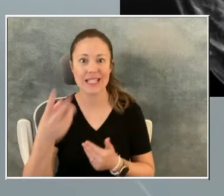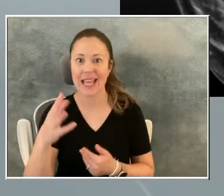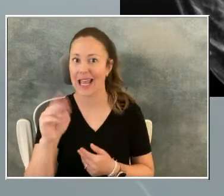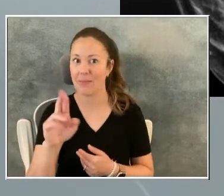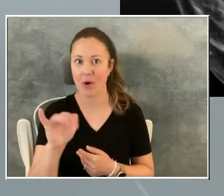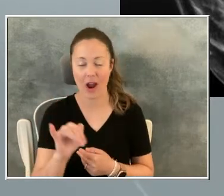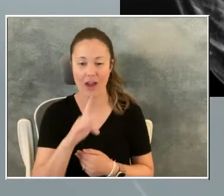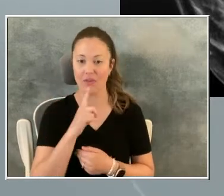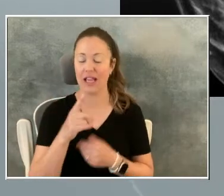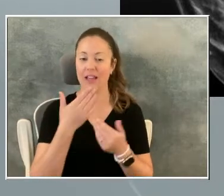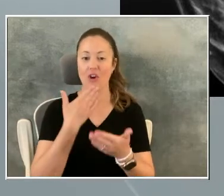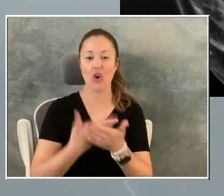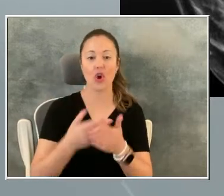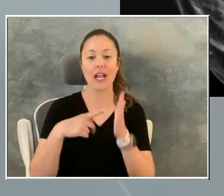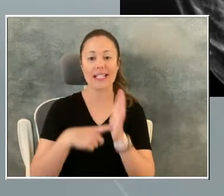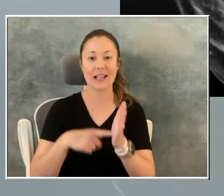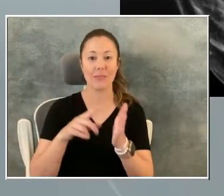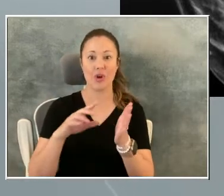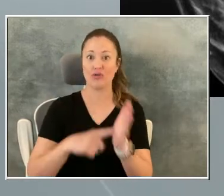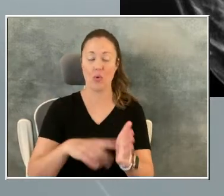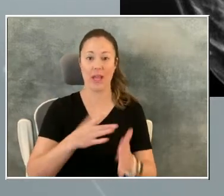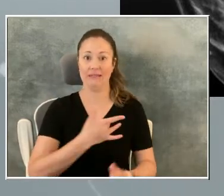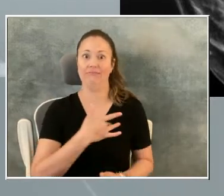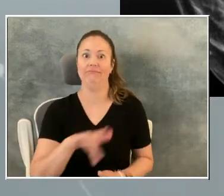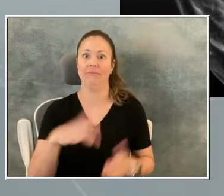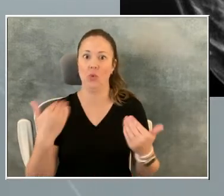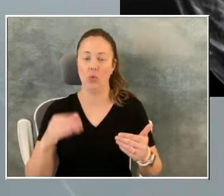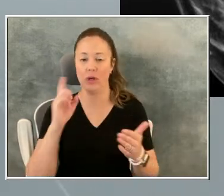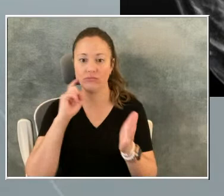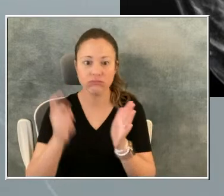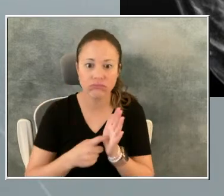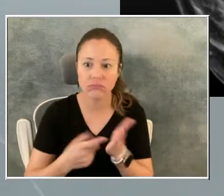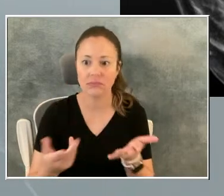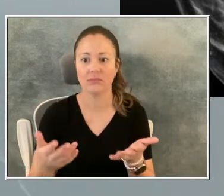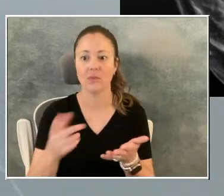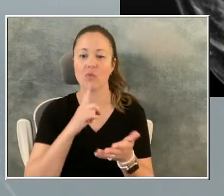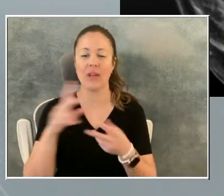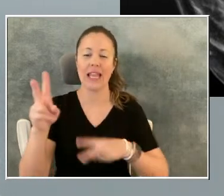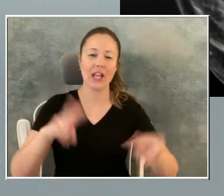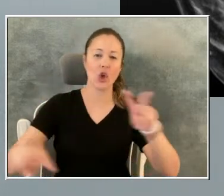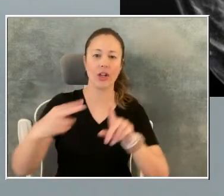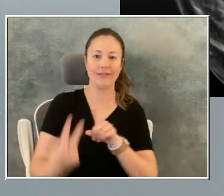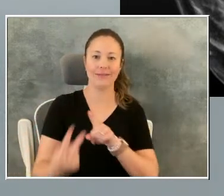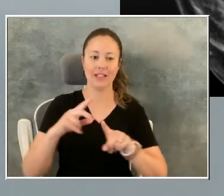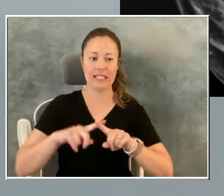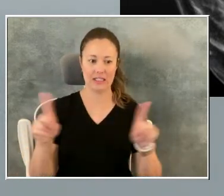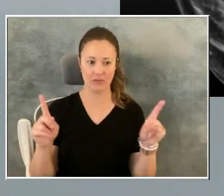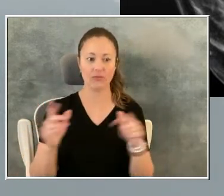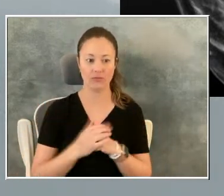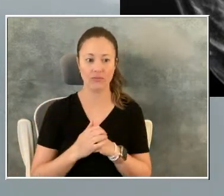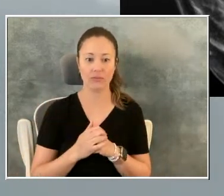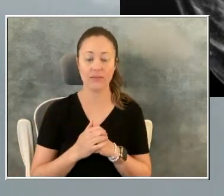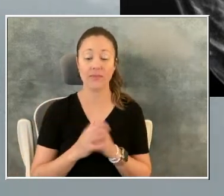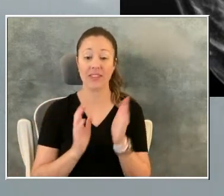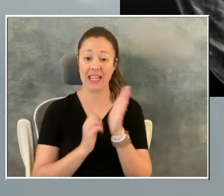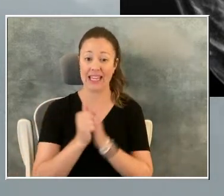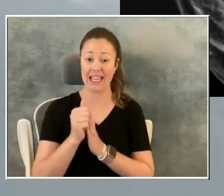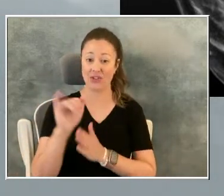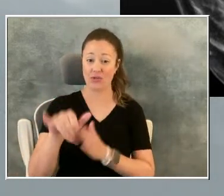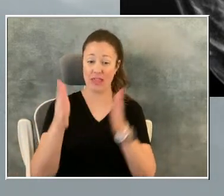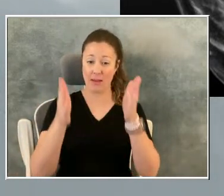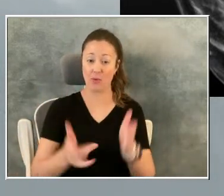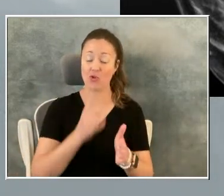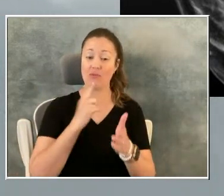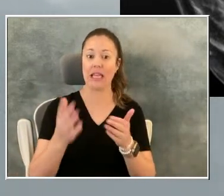example showing how sensitive MRI is and how it looks at breast in a very different way. And cancer in this patient was very easy to spot on the